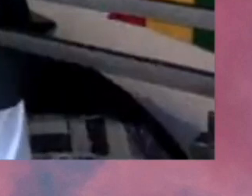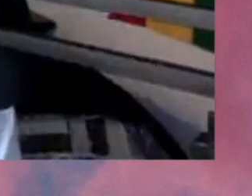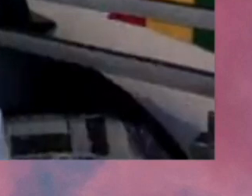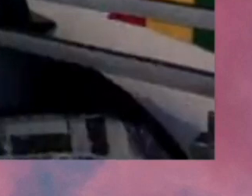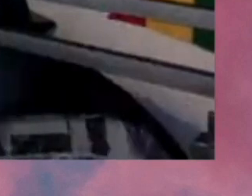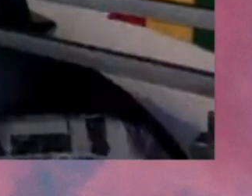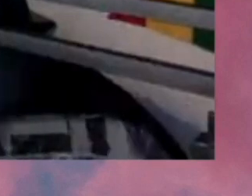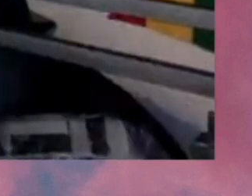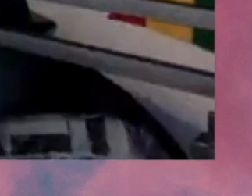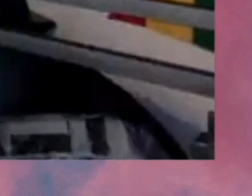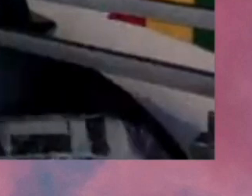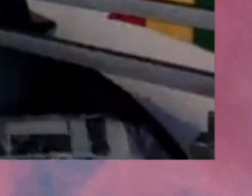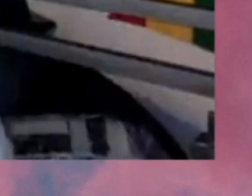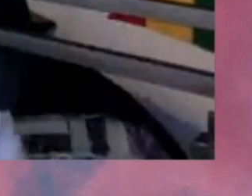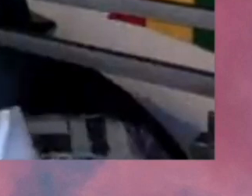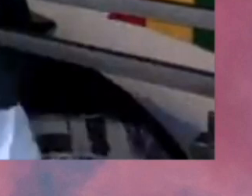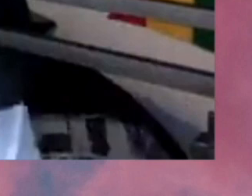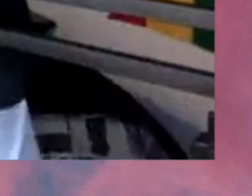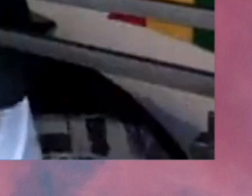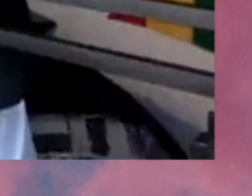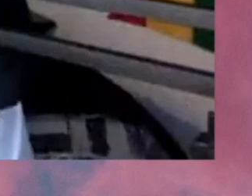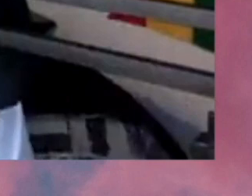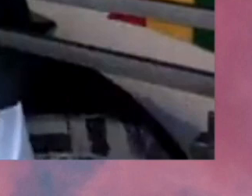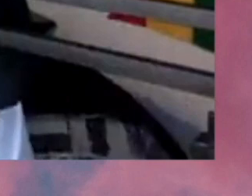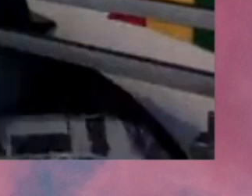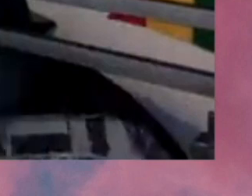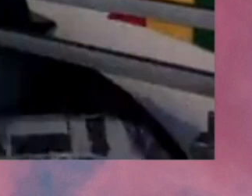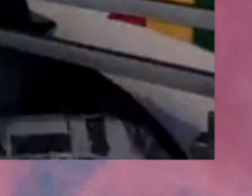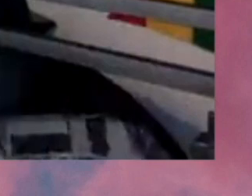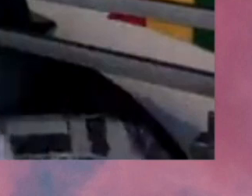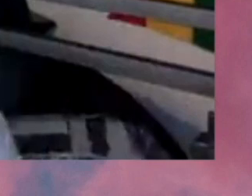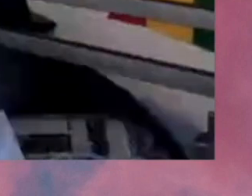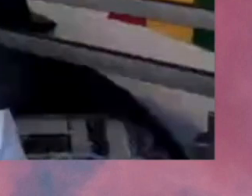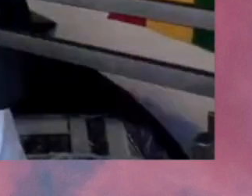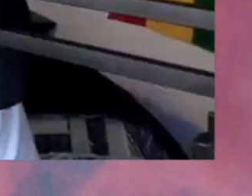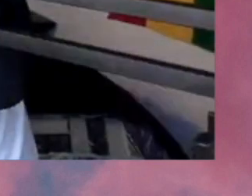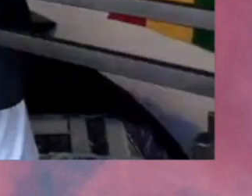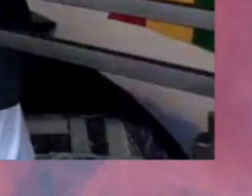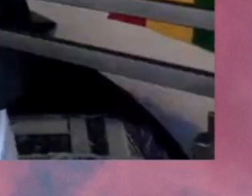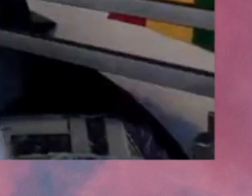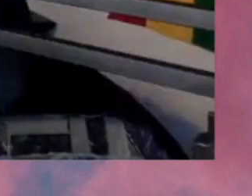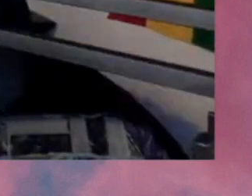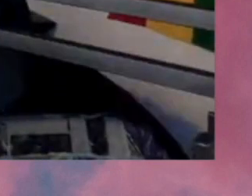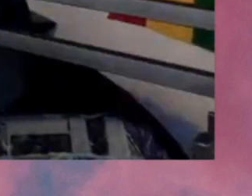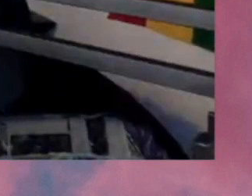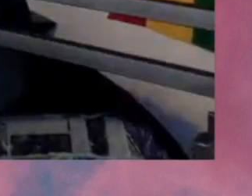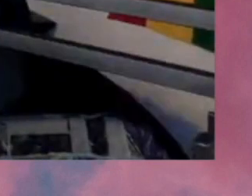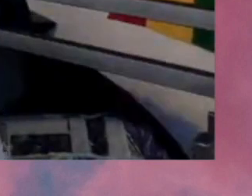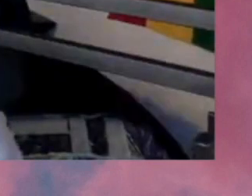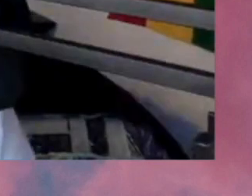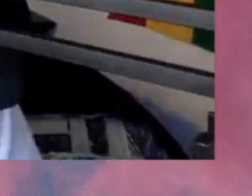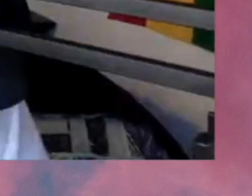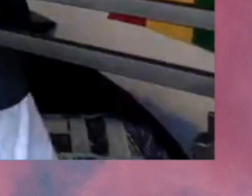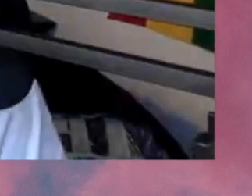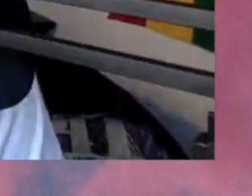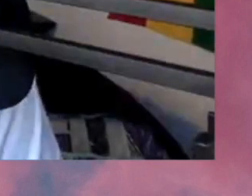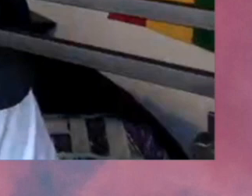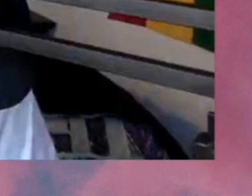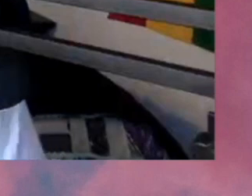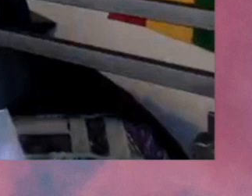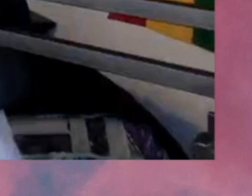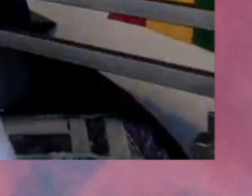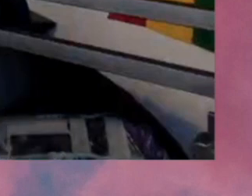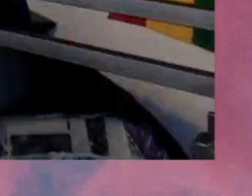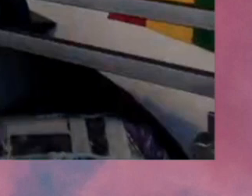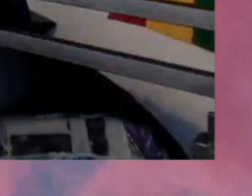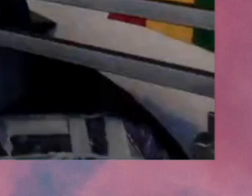titled Between My Body and the Air. If you hear, you in the right place to be. If you know anybody else who needs to be here, let them know they better pull